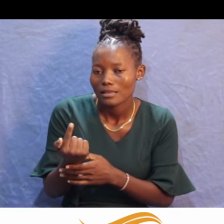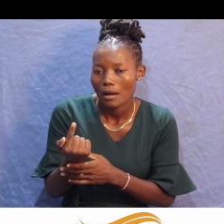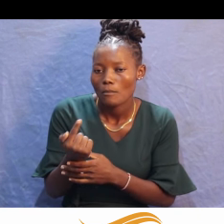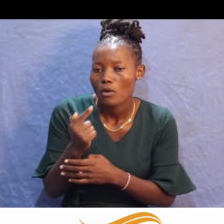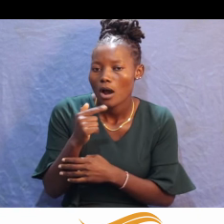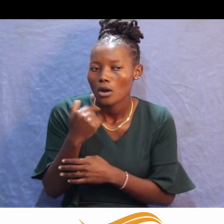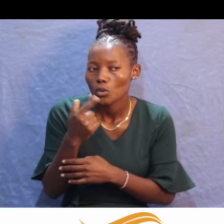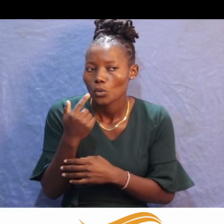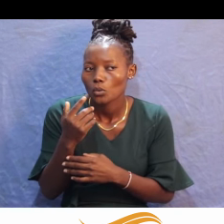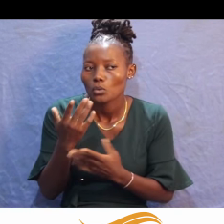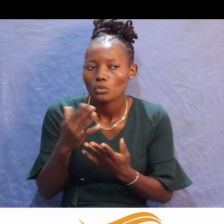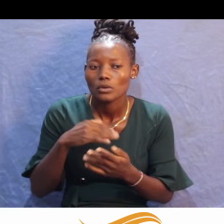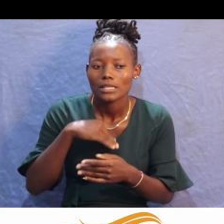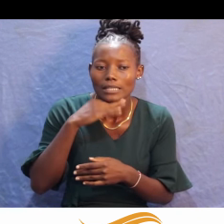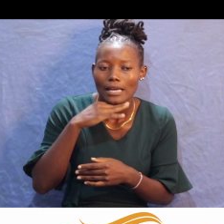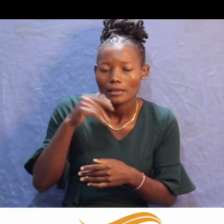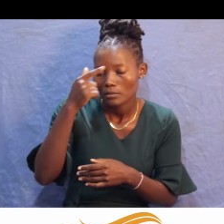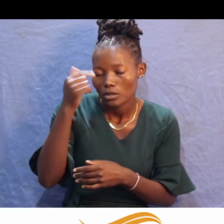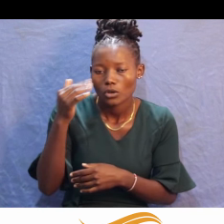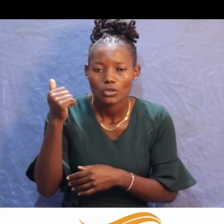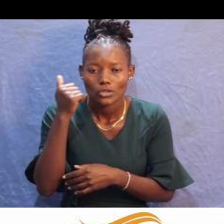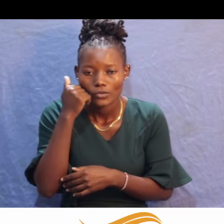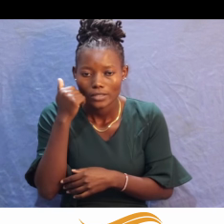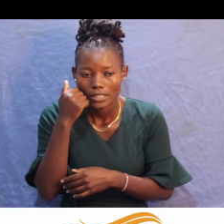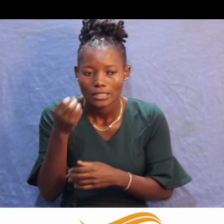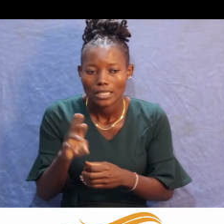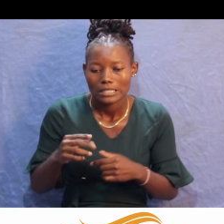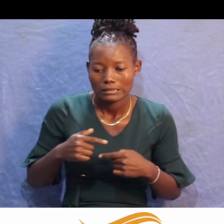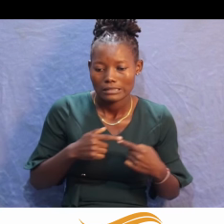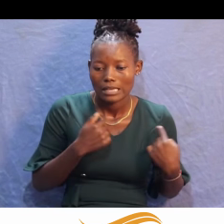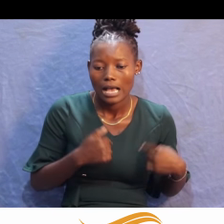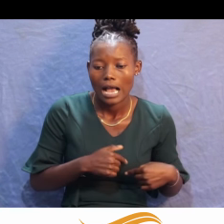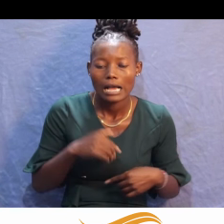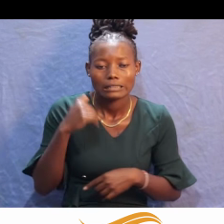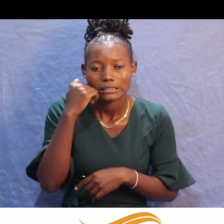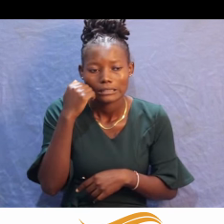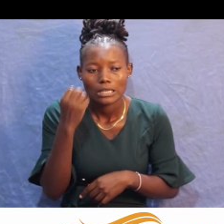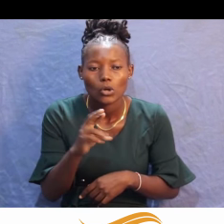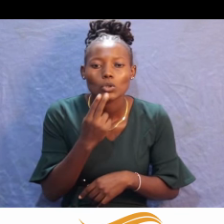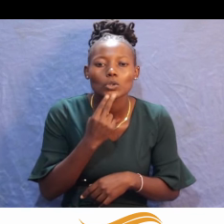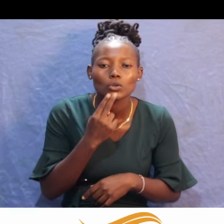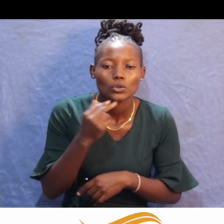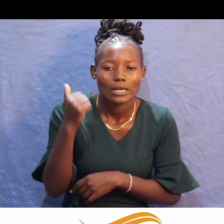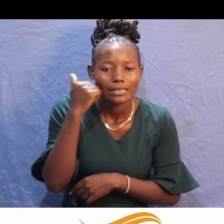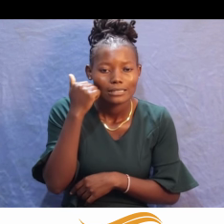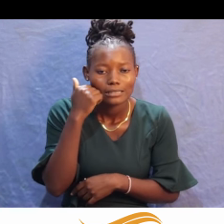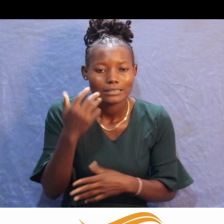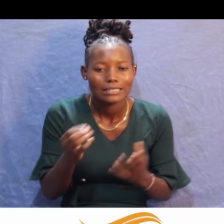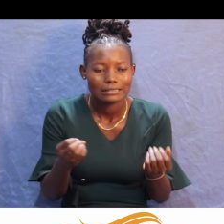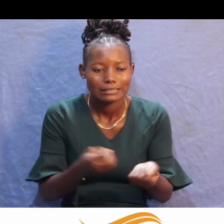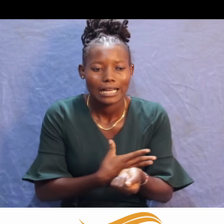is going to die early from multiple diseases. He's at risk for heart disease, diabetes,